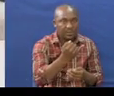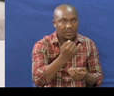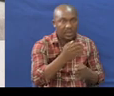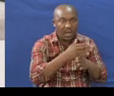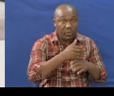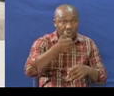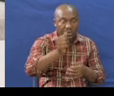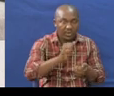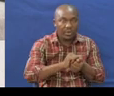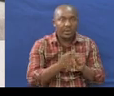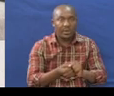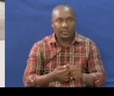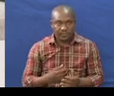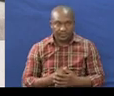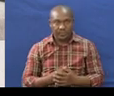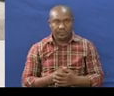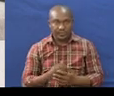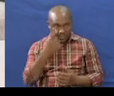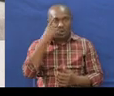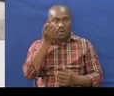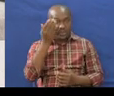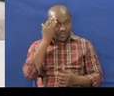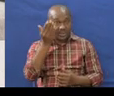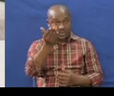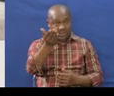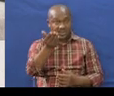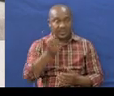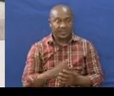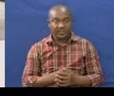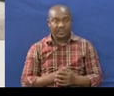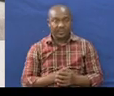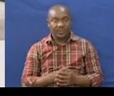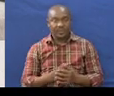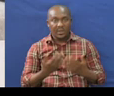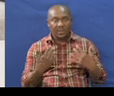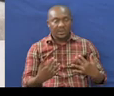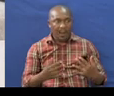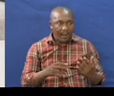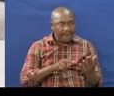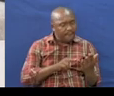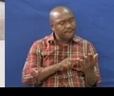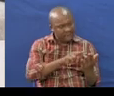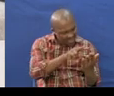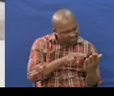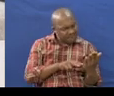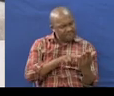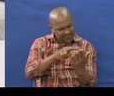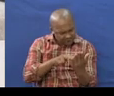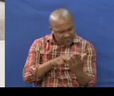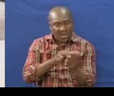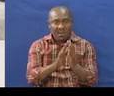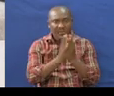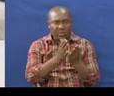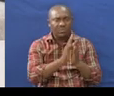understand. Now, what are the importance of reviewing different literatures, different books?